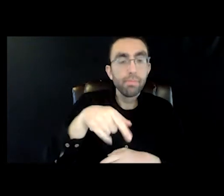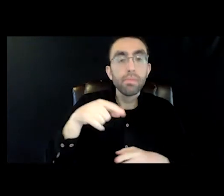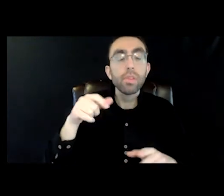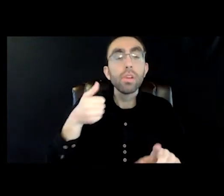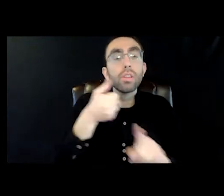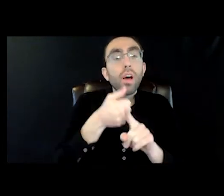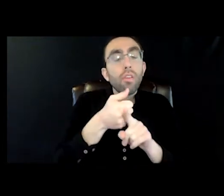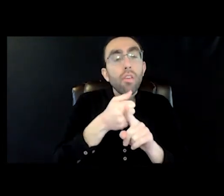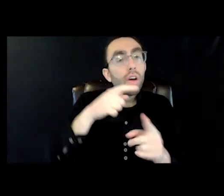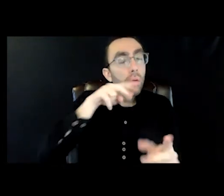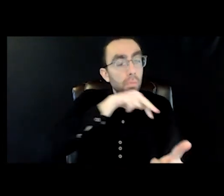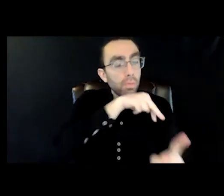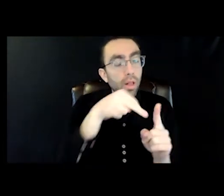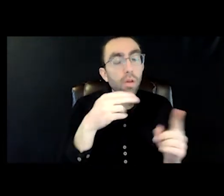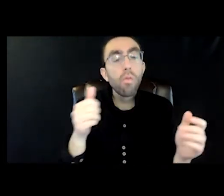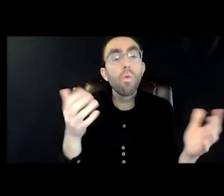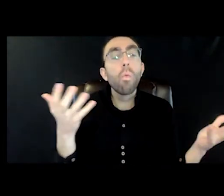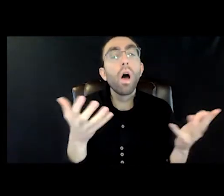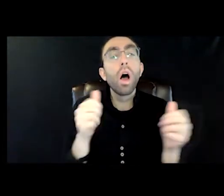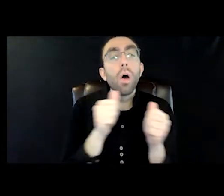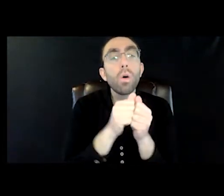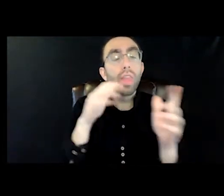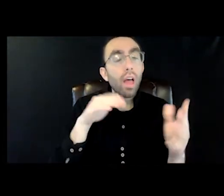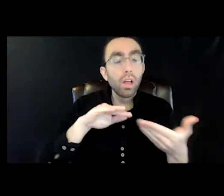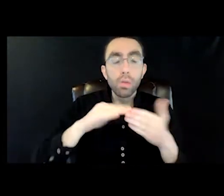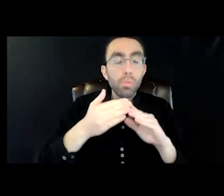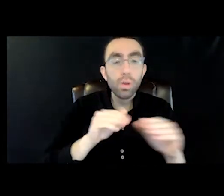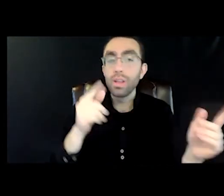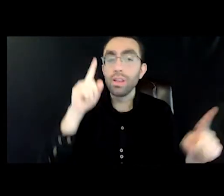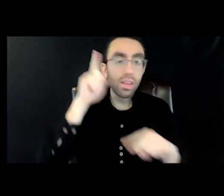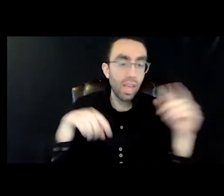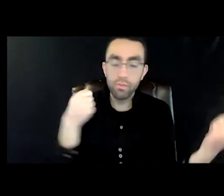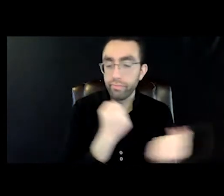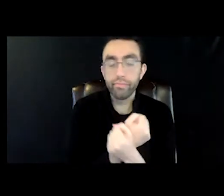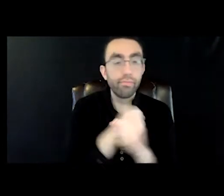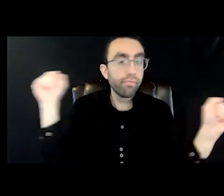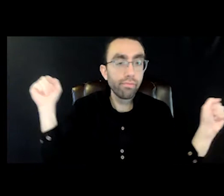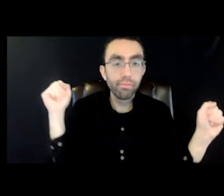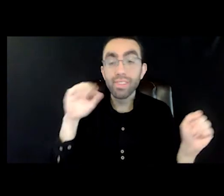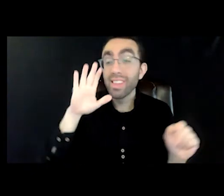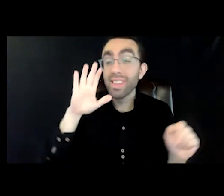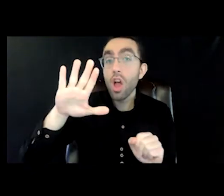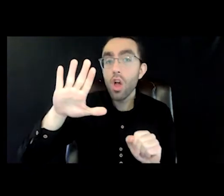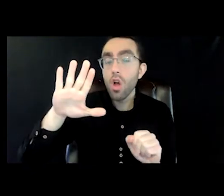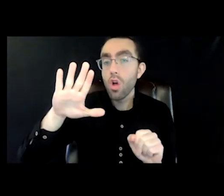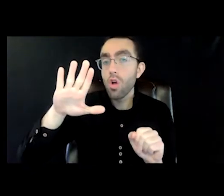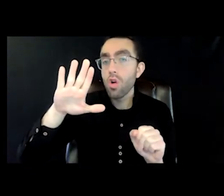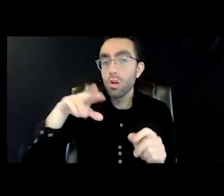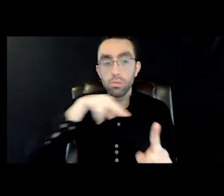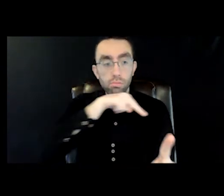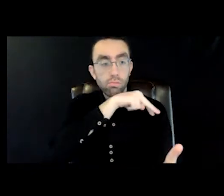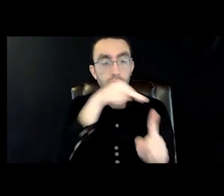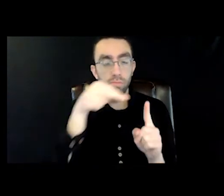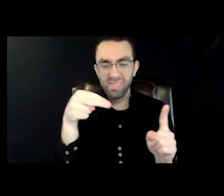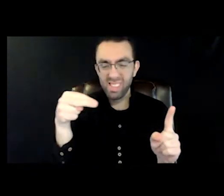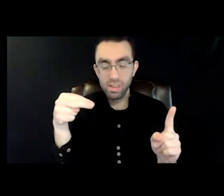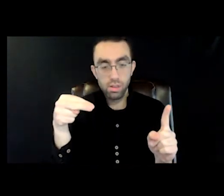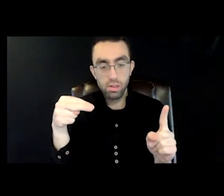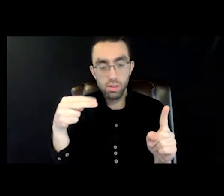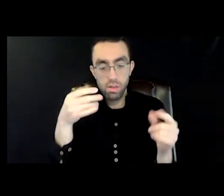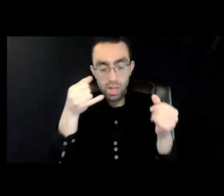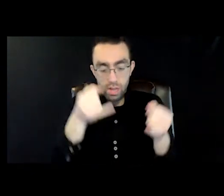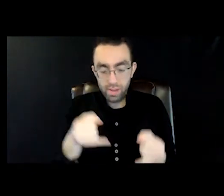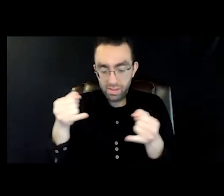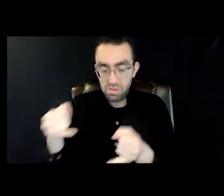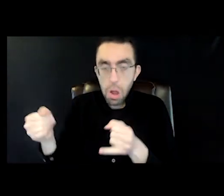wisdom that without community, there is no liberation. Everything that they do is grounded in the truths that we are more powerful together, and that caring